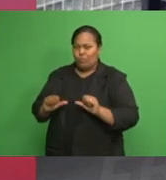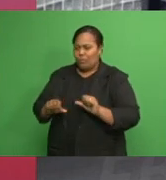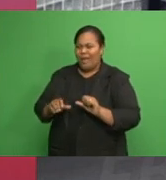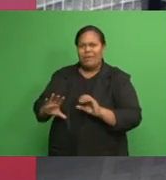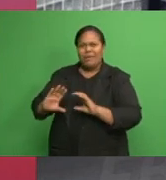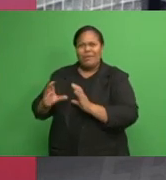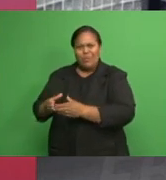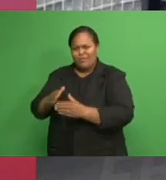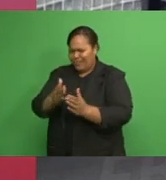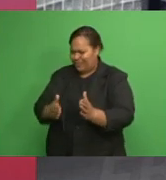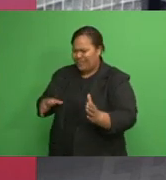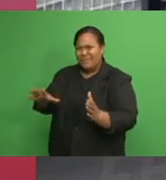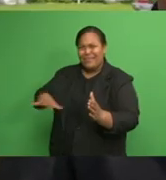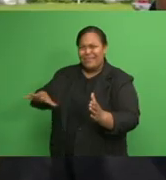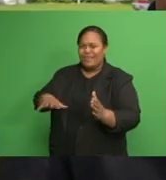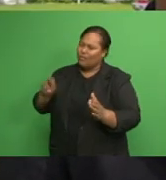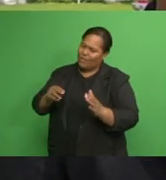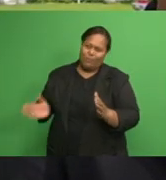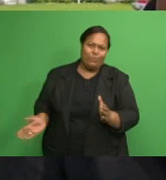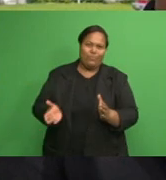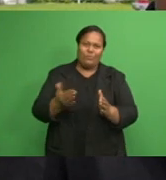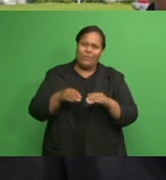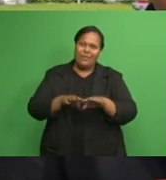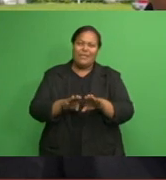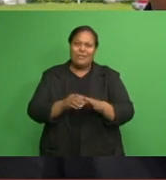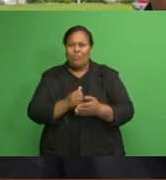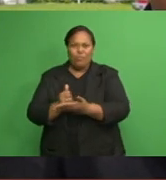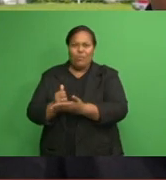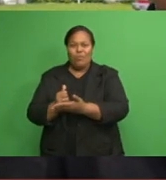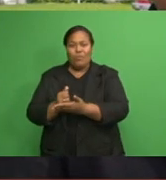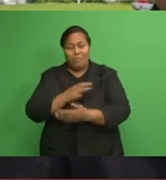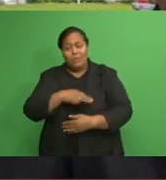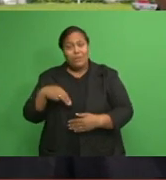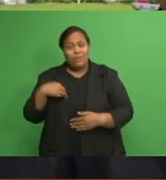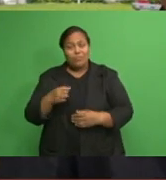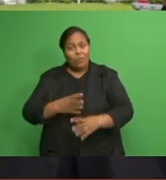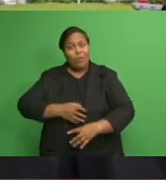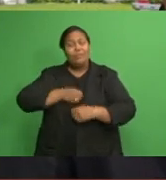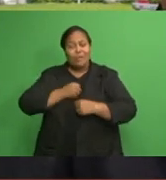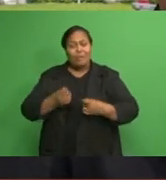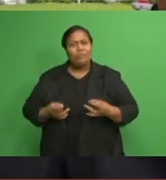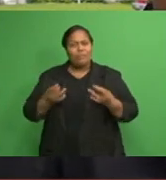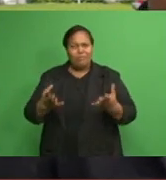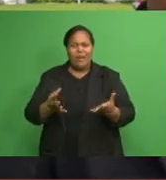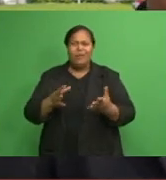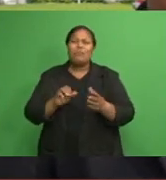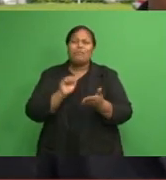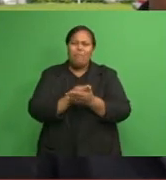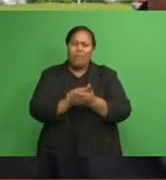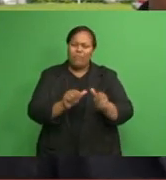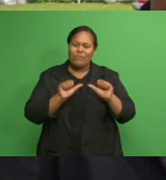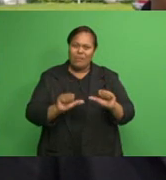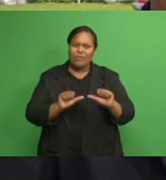safety for the older generation. The ministry is confident it can provide a social safety net to protect groups which